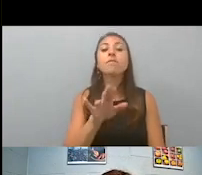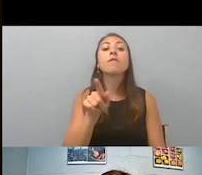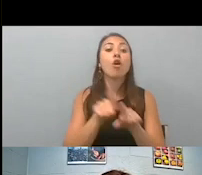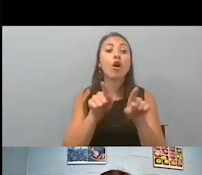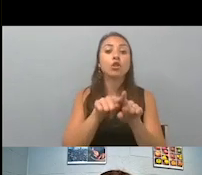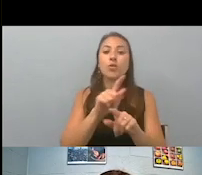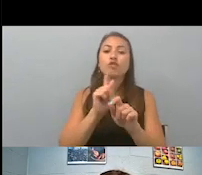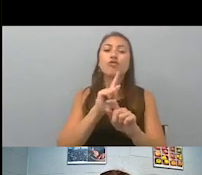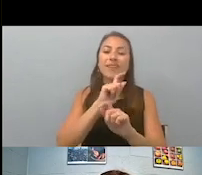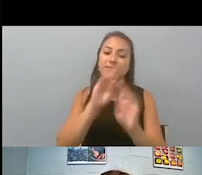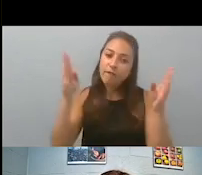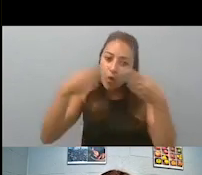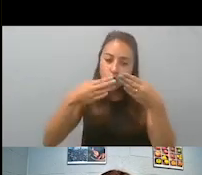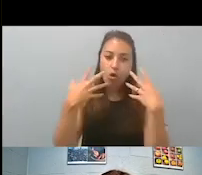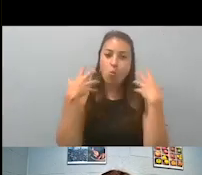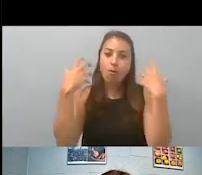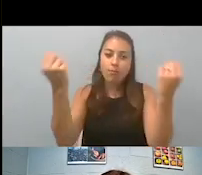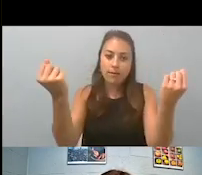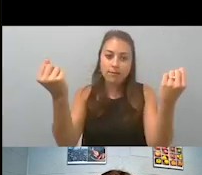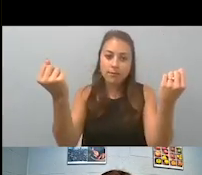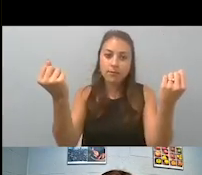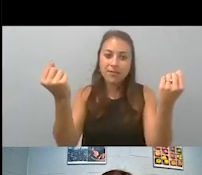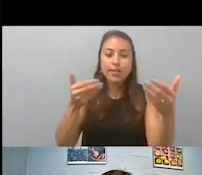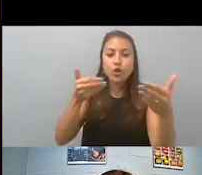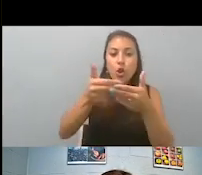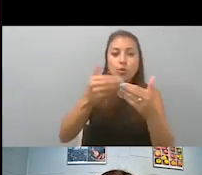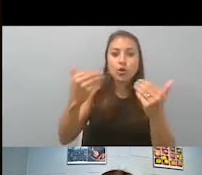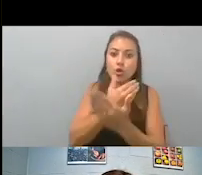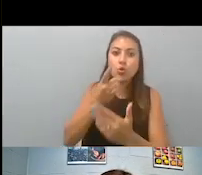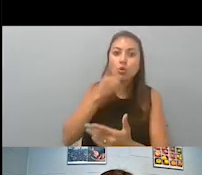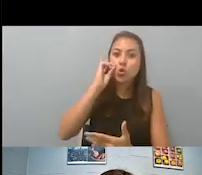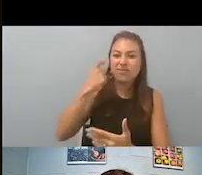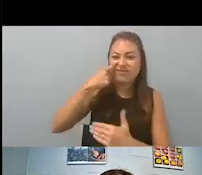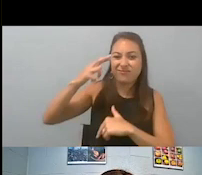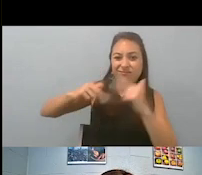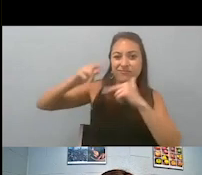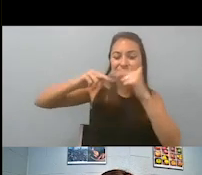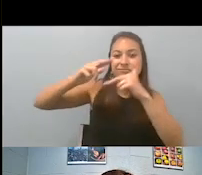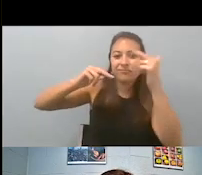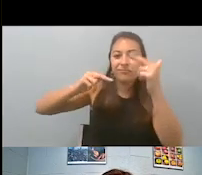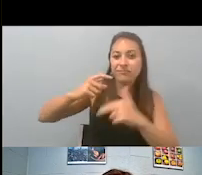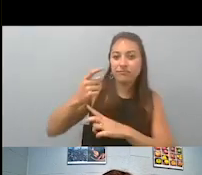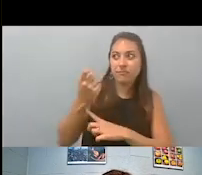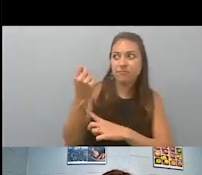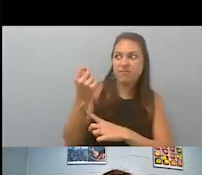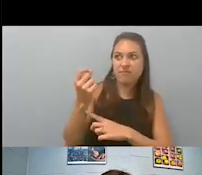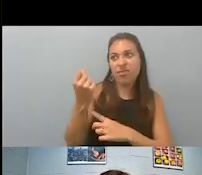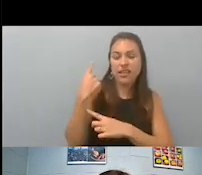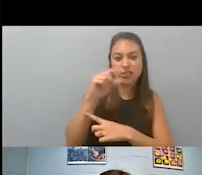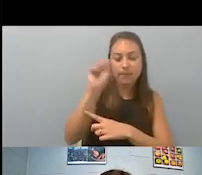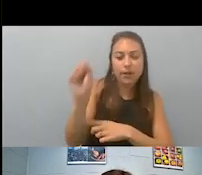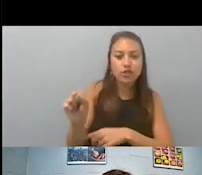wellness. It's in close proximity again to the wellness dorms, the new dorms that were built on campus and open as of last semester.